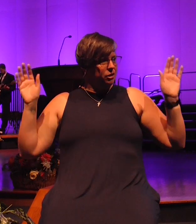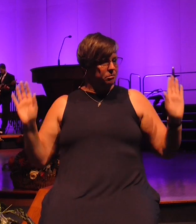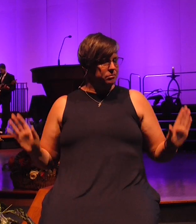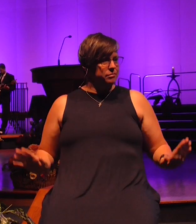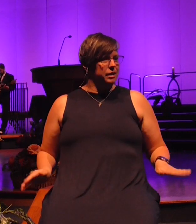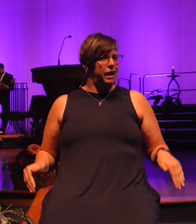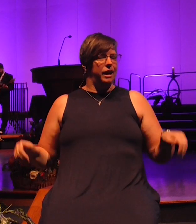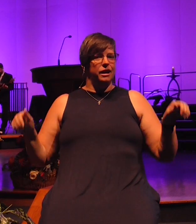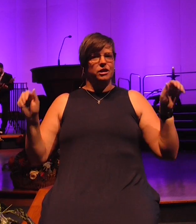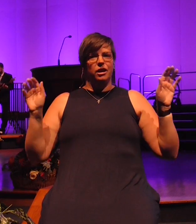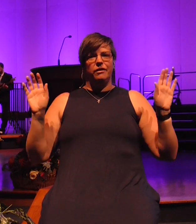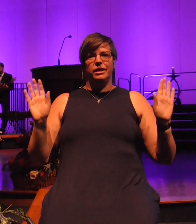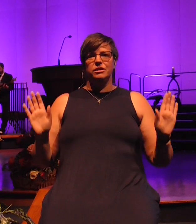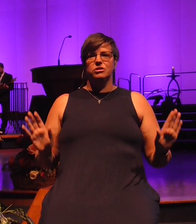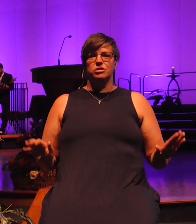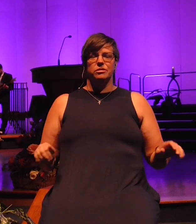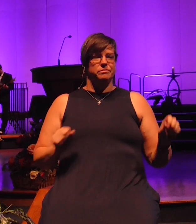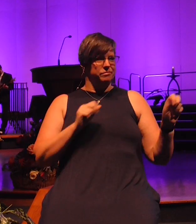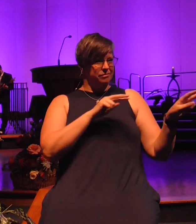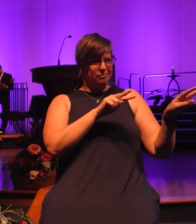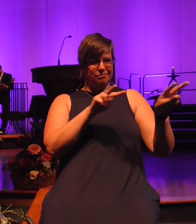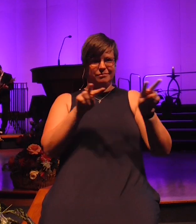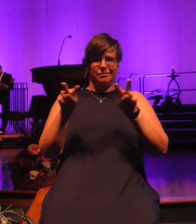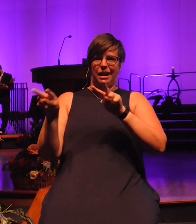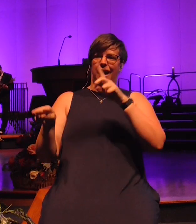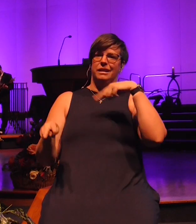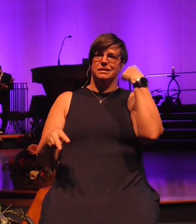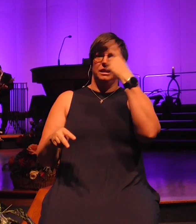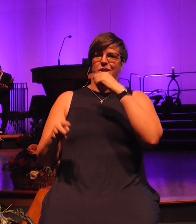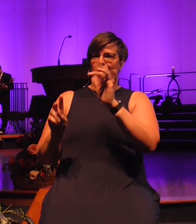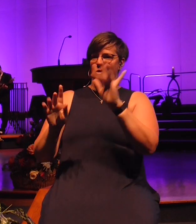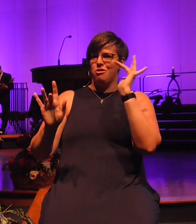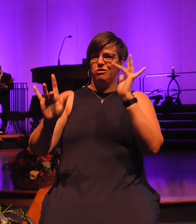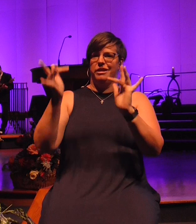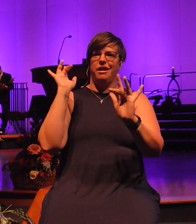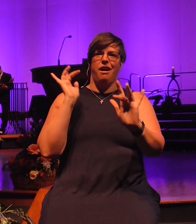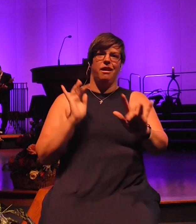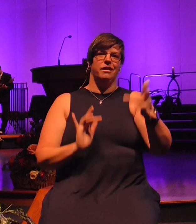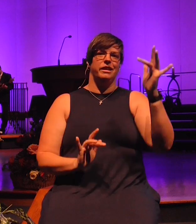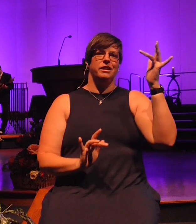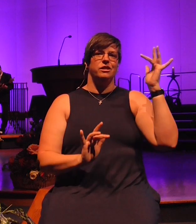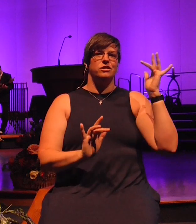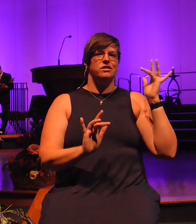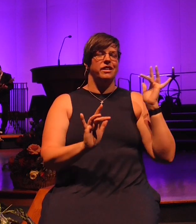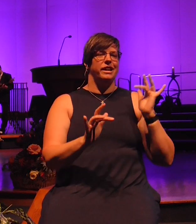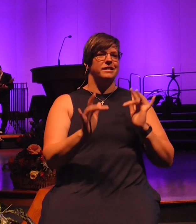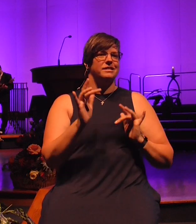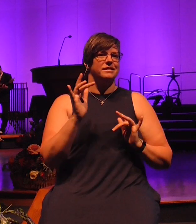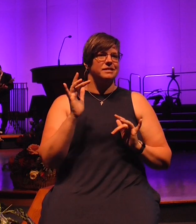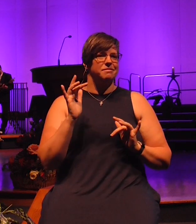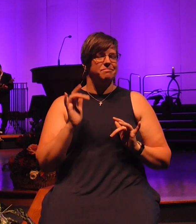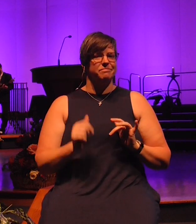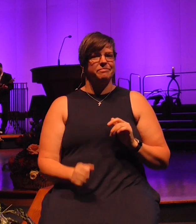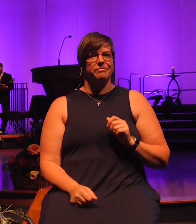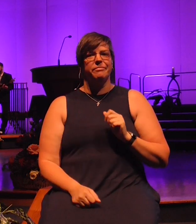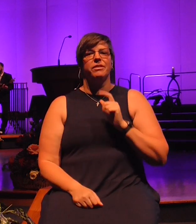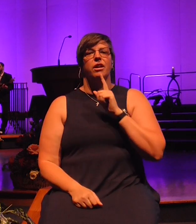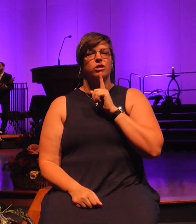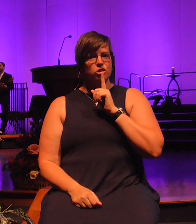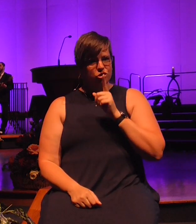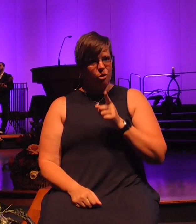I can hear the brush of angel wings. I see glory on each